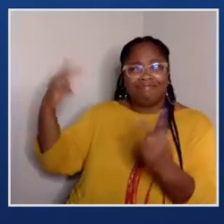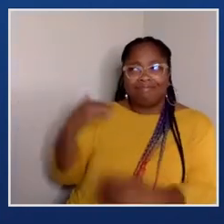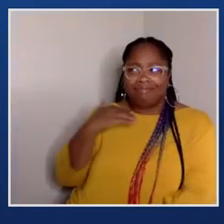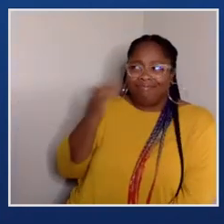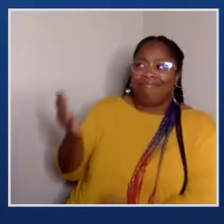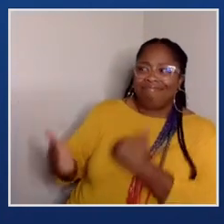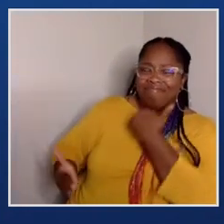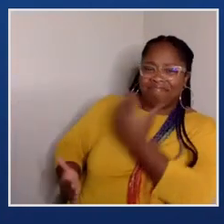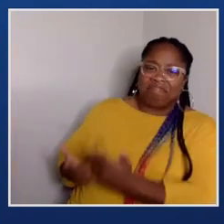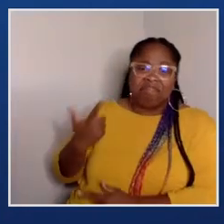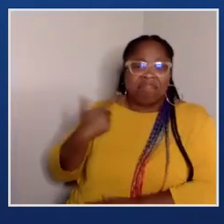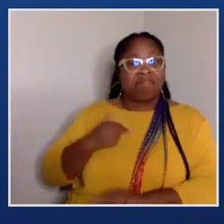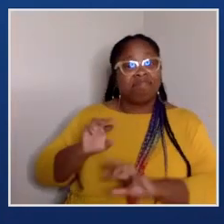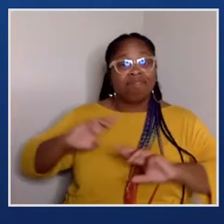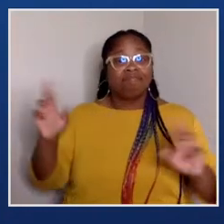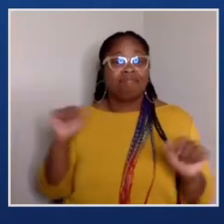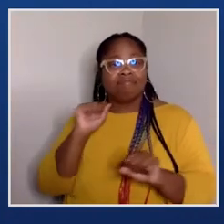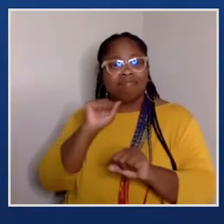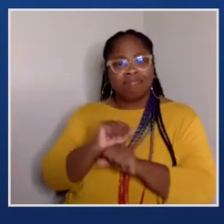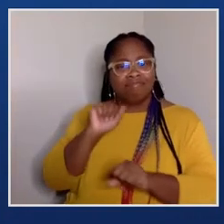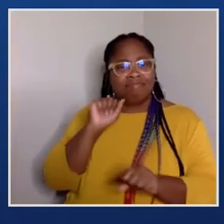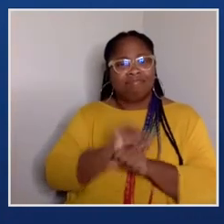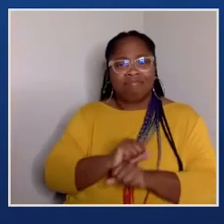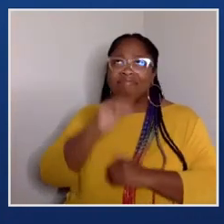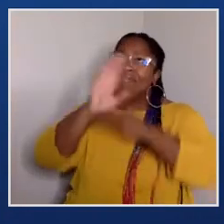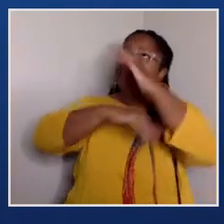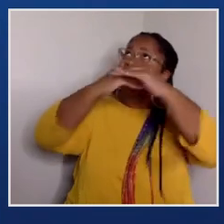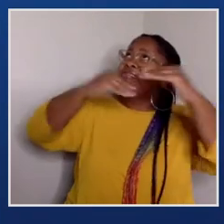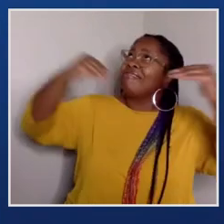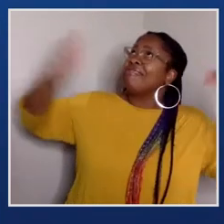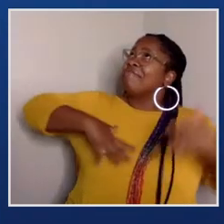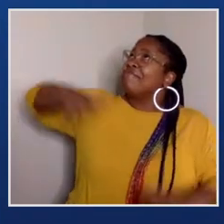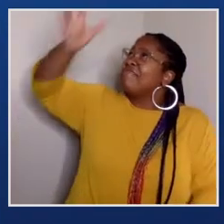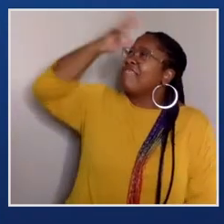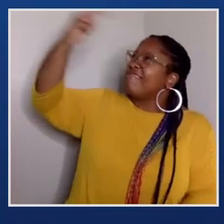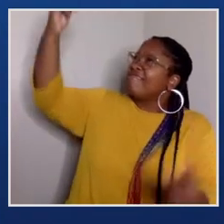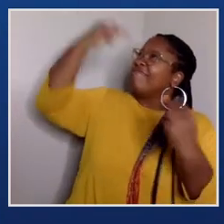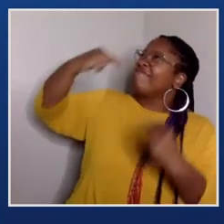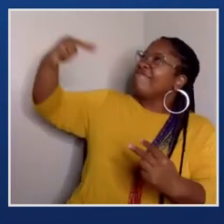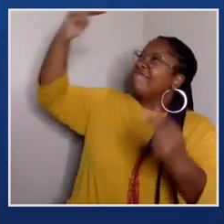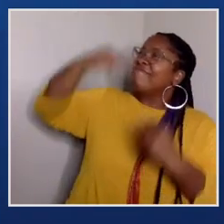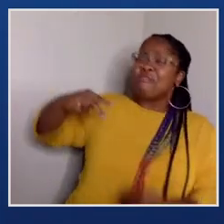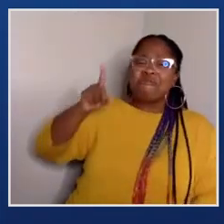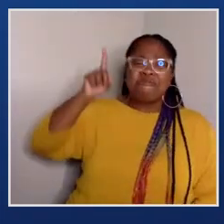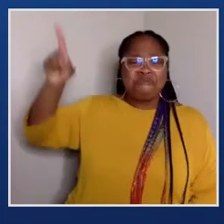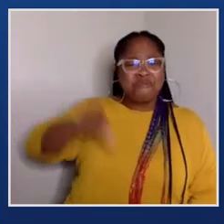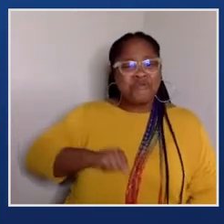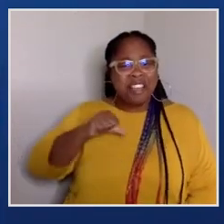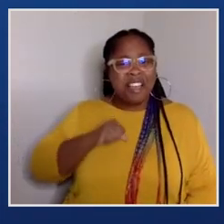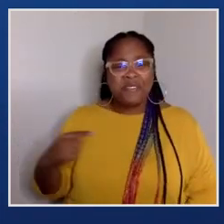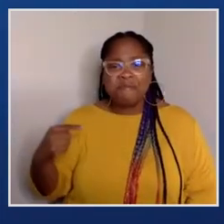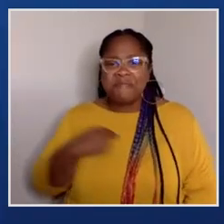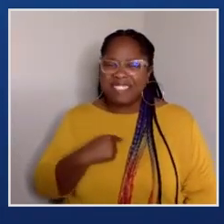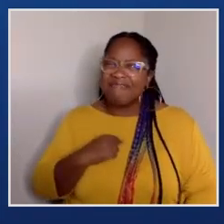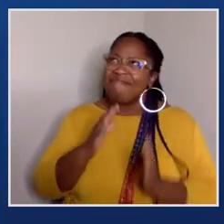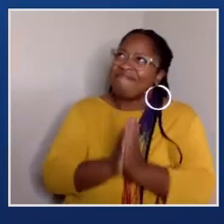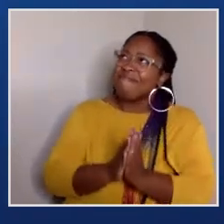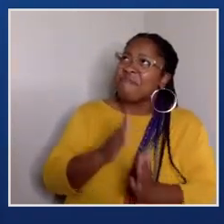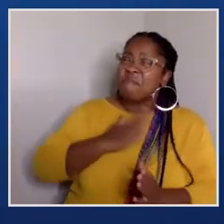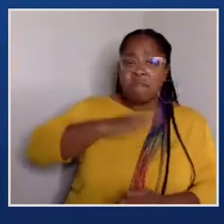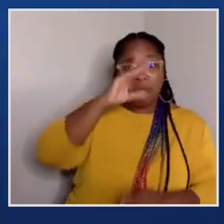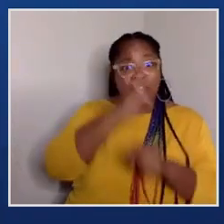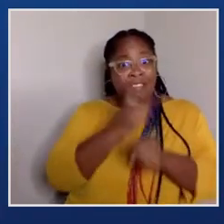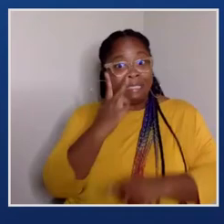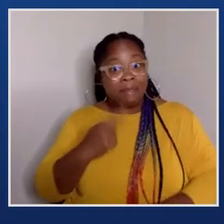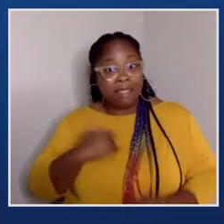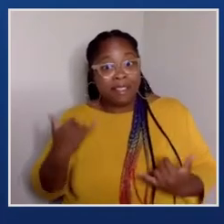in work. Daddy looking down, I know he see me blowing up. My grandma will be so proud. Up in heaven, yeah, beginning. Now my brother see me, I'ma make